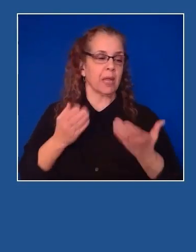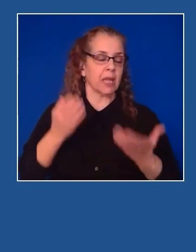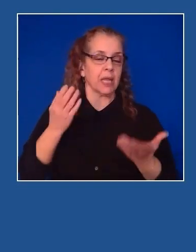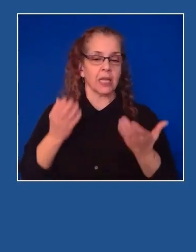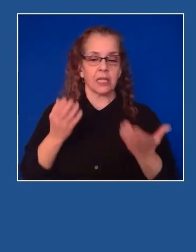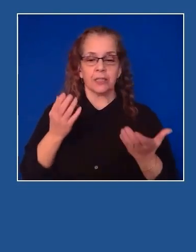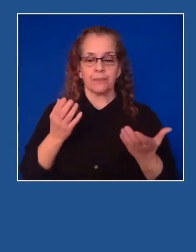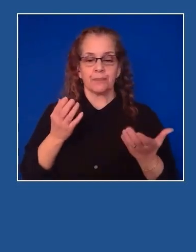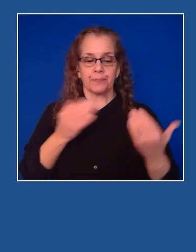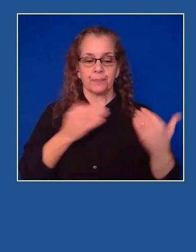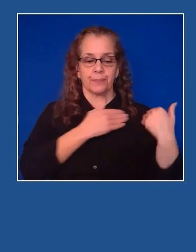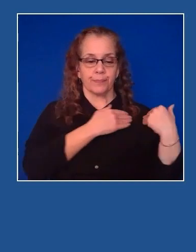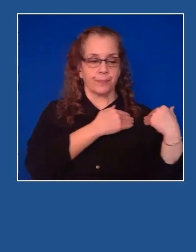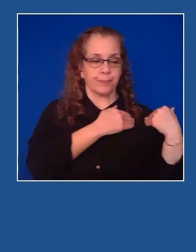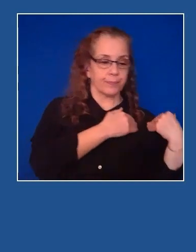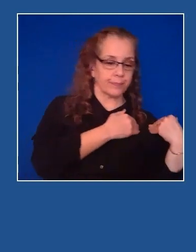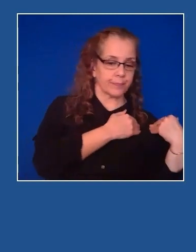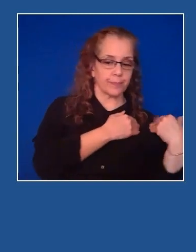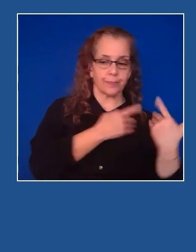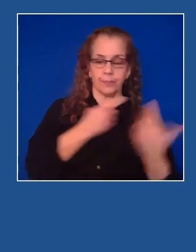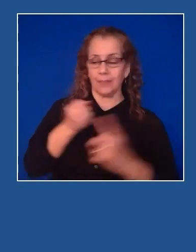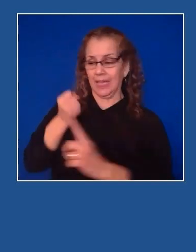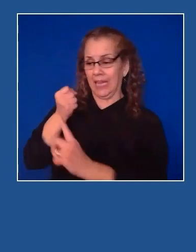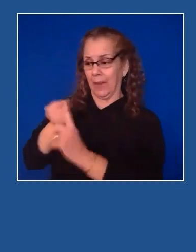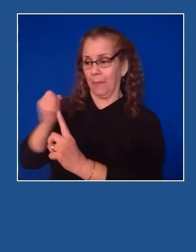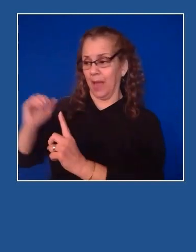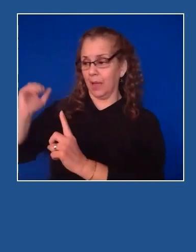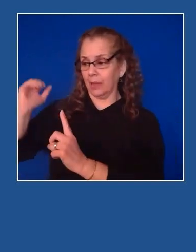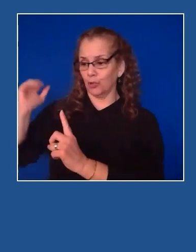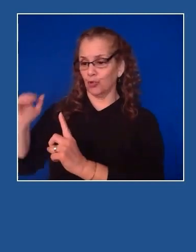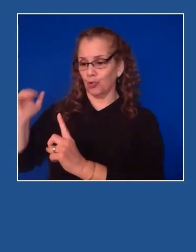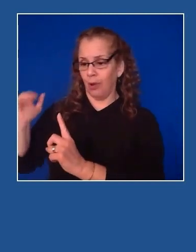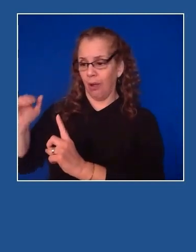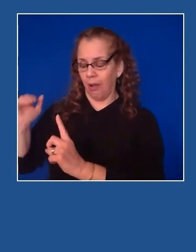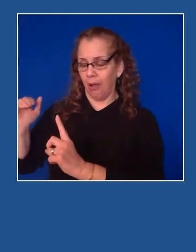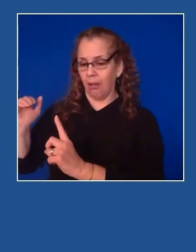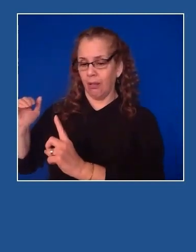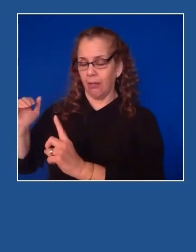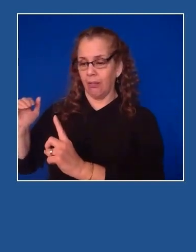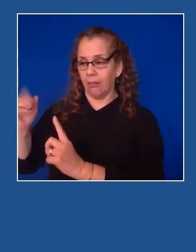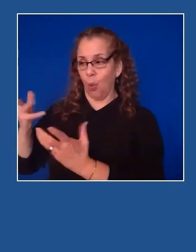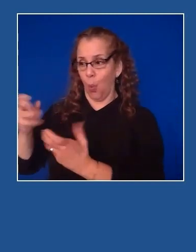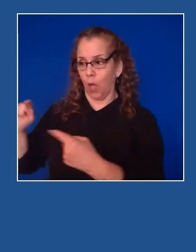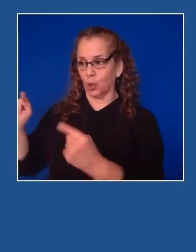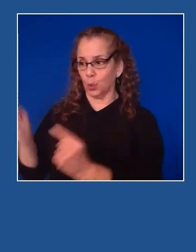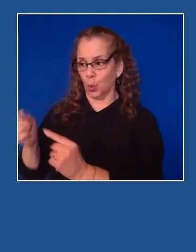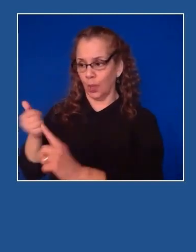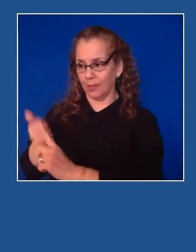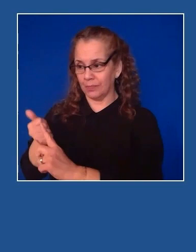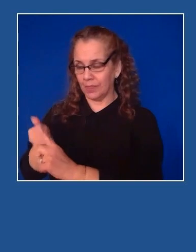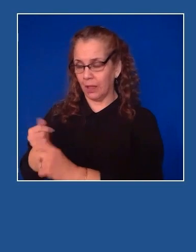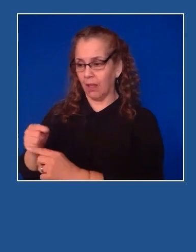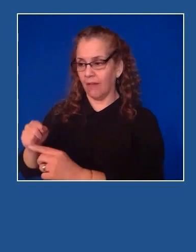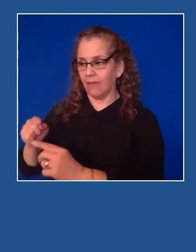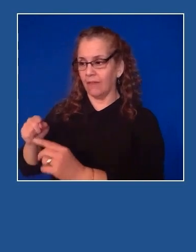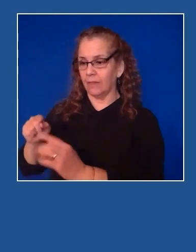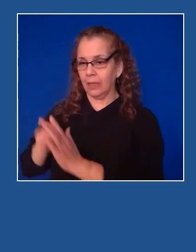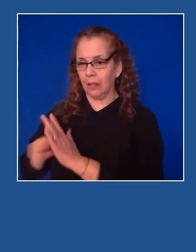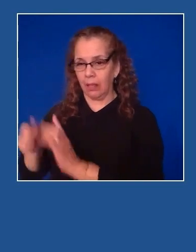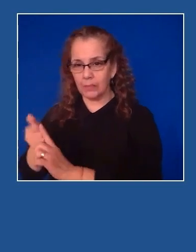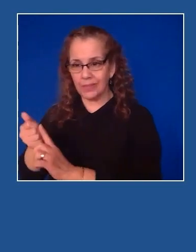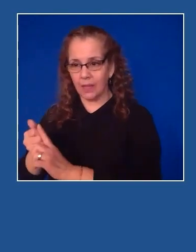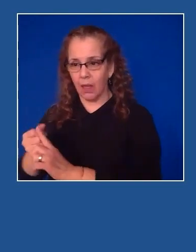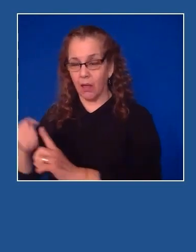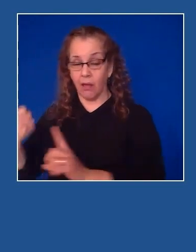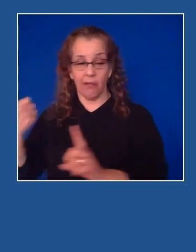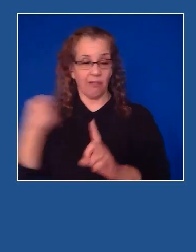the impact of having a suicidal child on their siblings or on partners, on grandparents, within